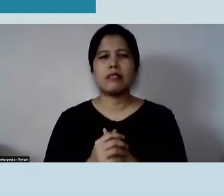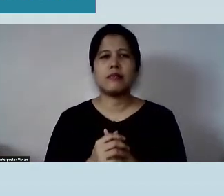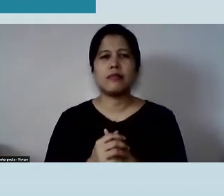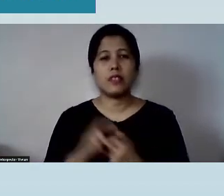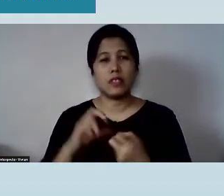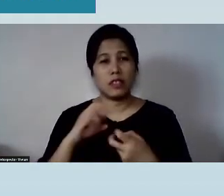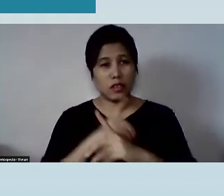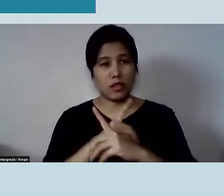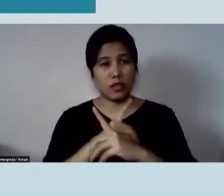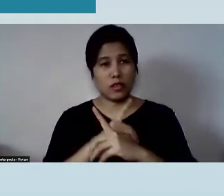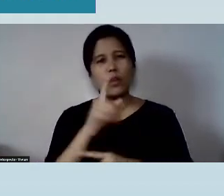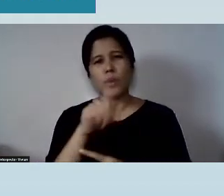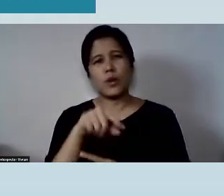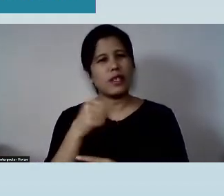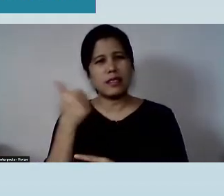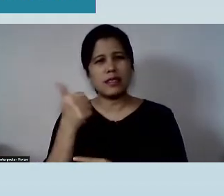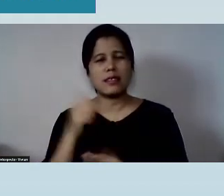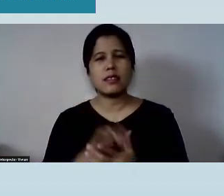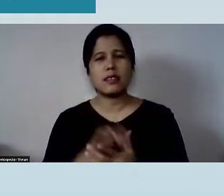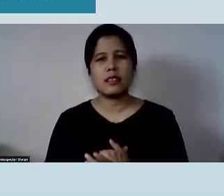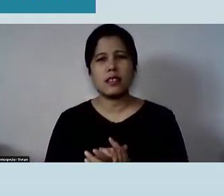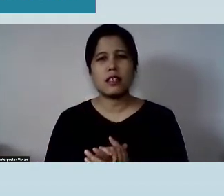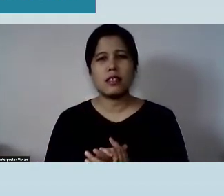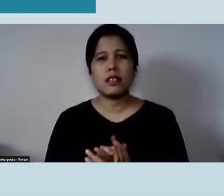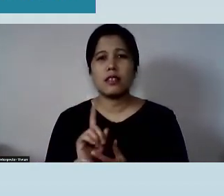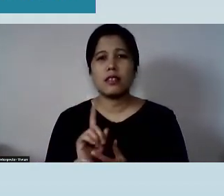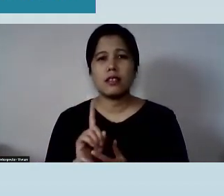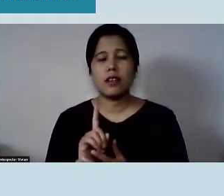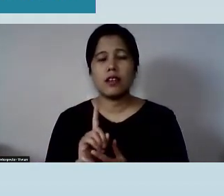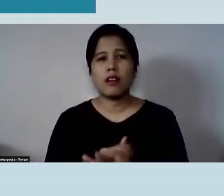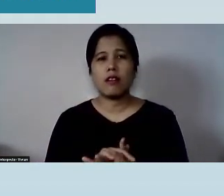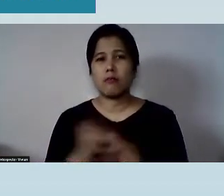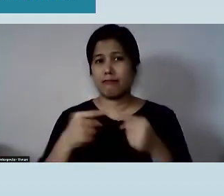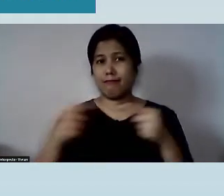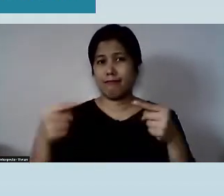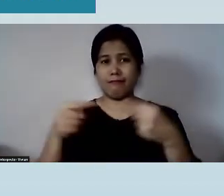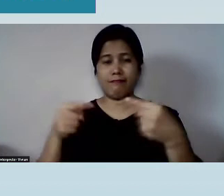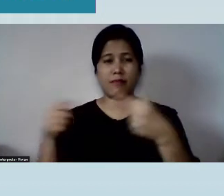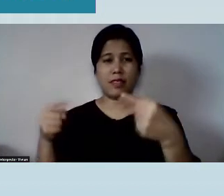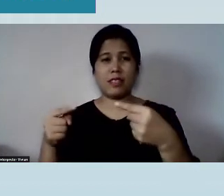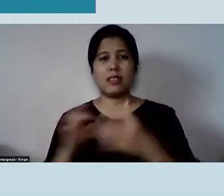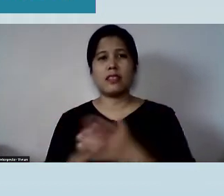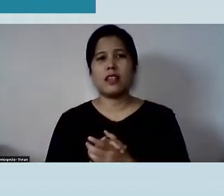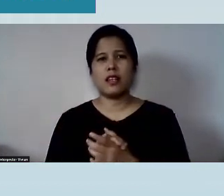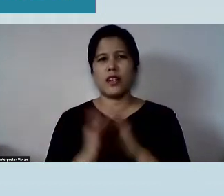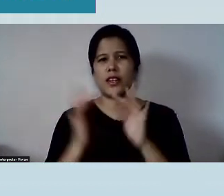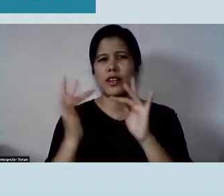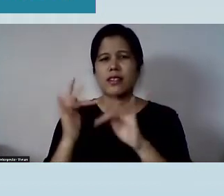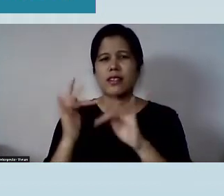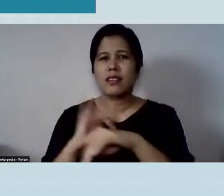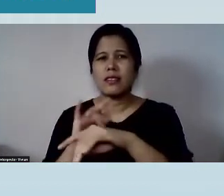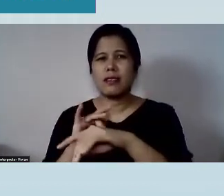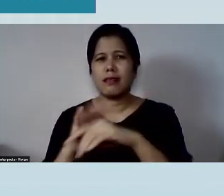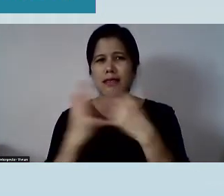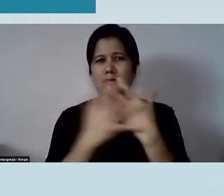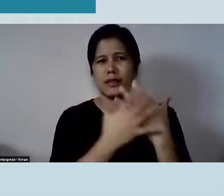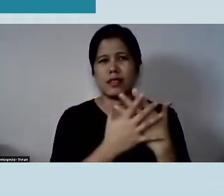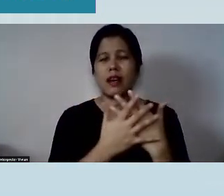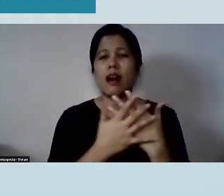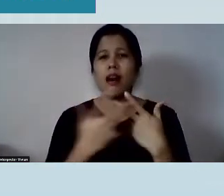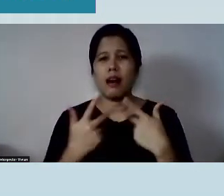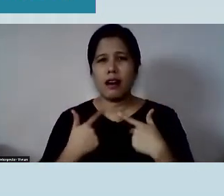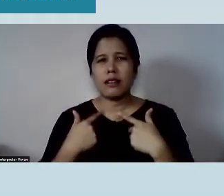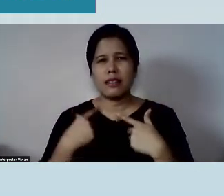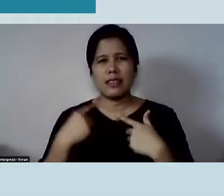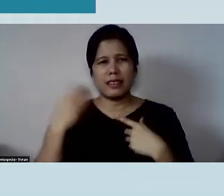What else will come with this? Oppositional defiant, pasaway, conduct disorder, yung mapepreso. Here comes in